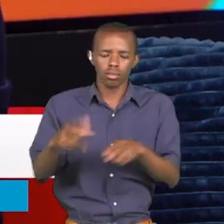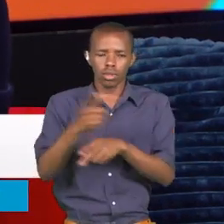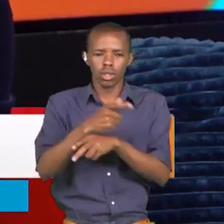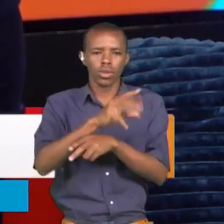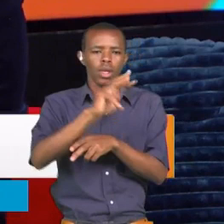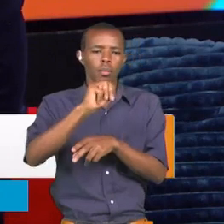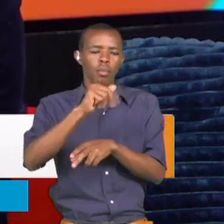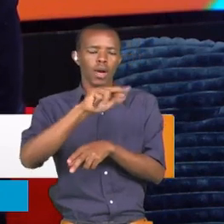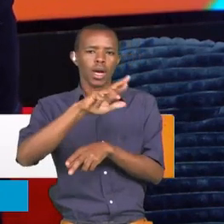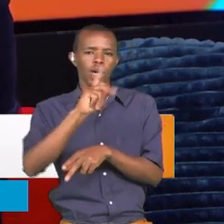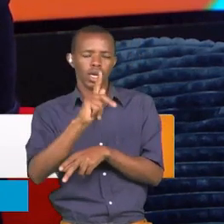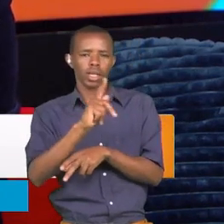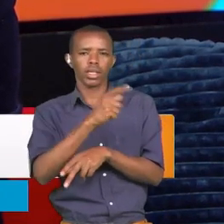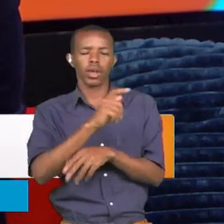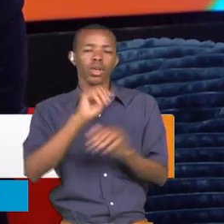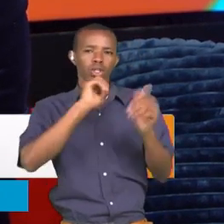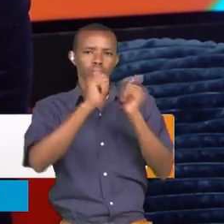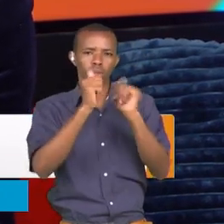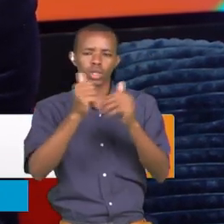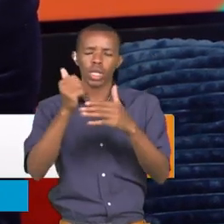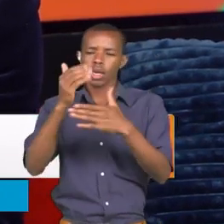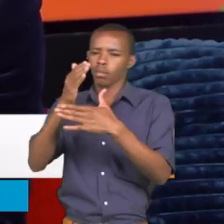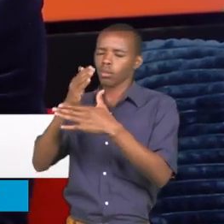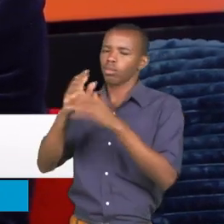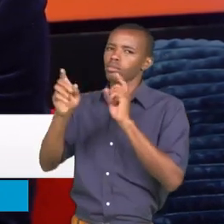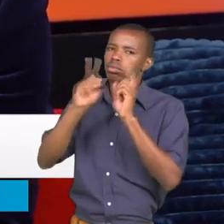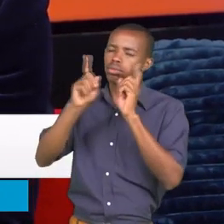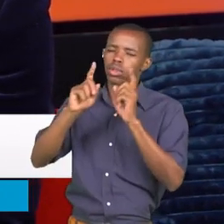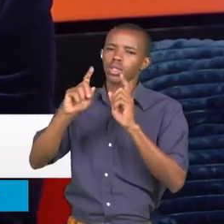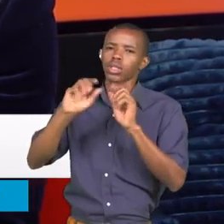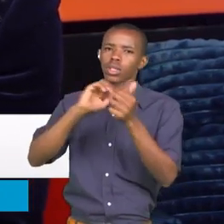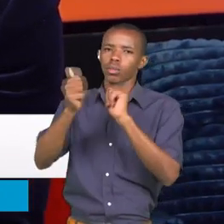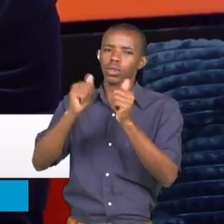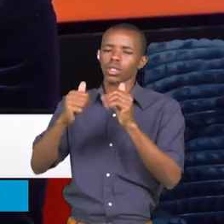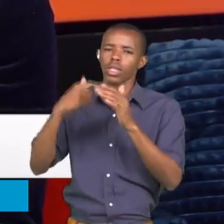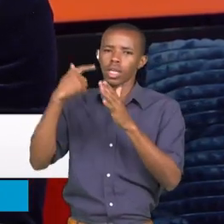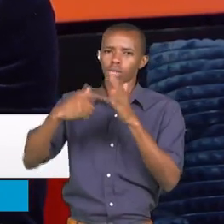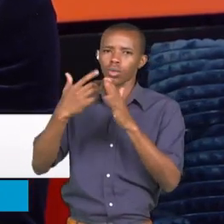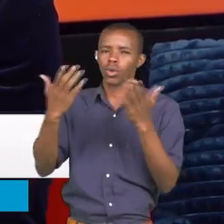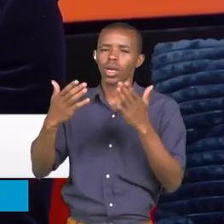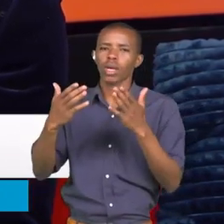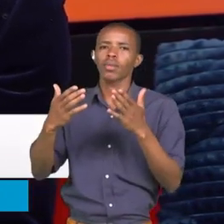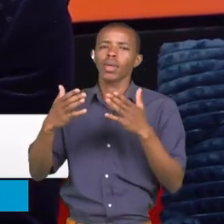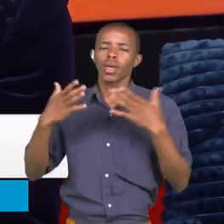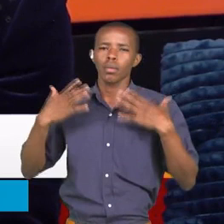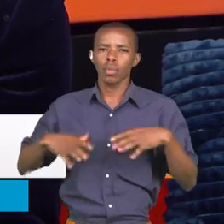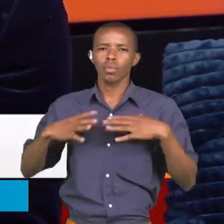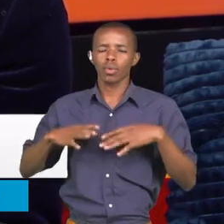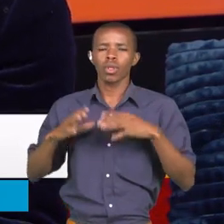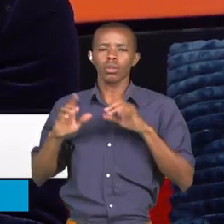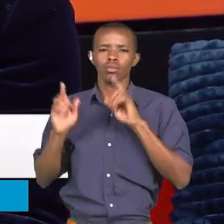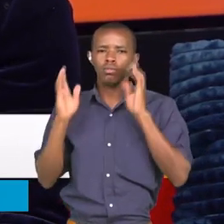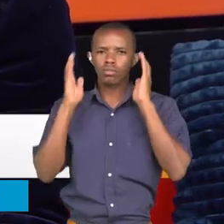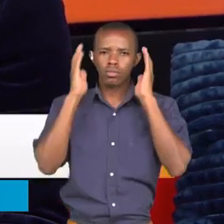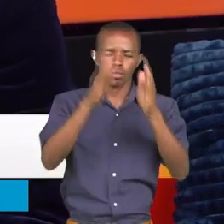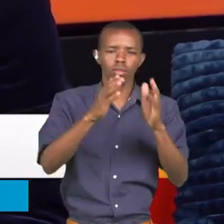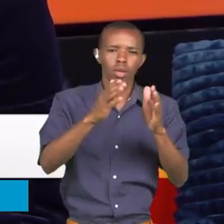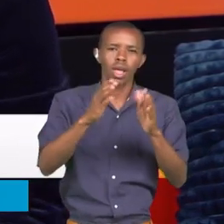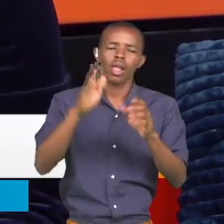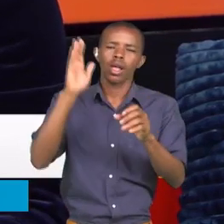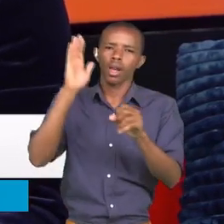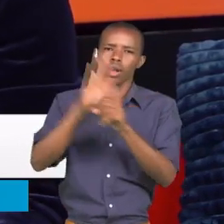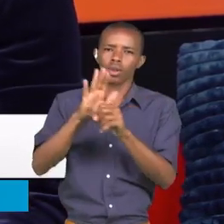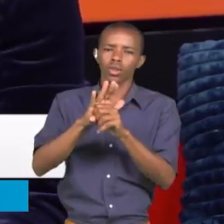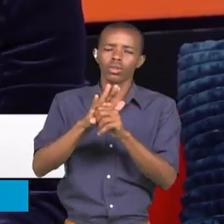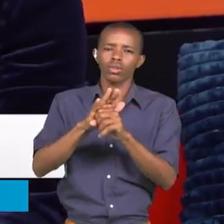Omuga. Now, back to sports. We're talking about sports is an industry where, of course, as much as people are falling so much, there's lots of